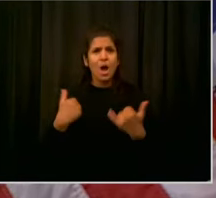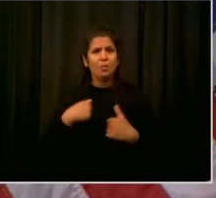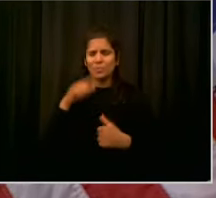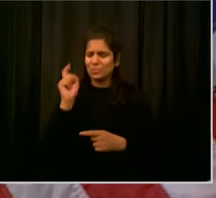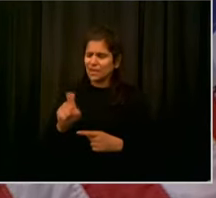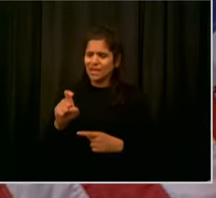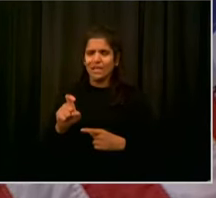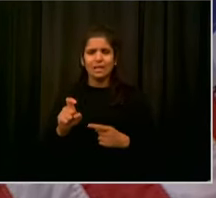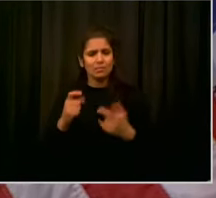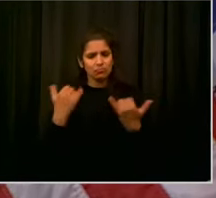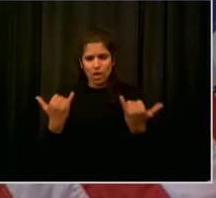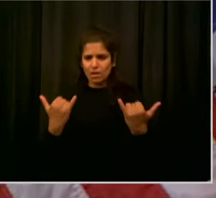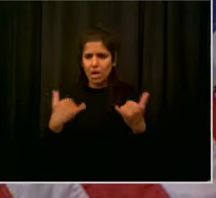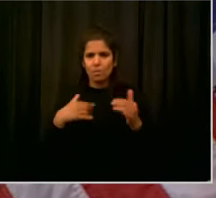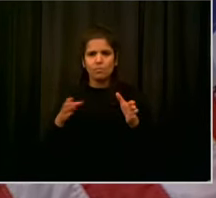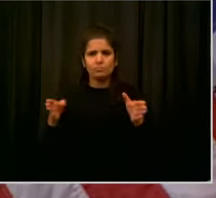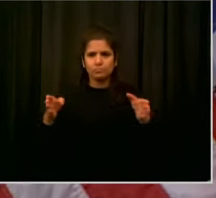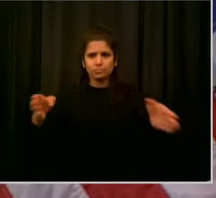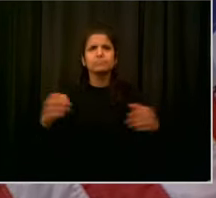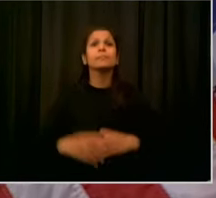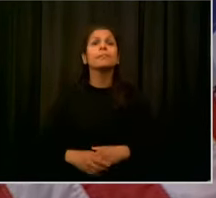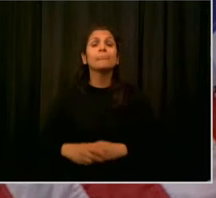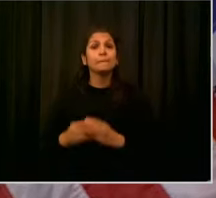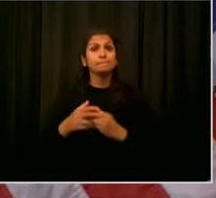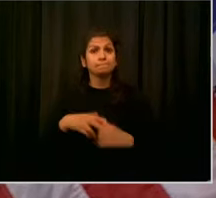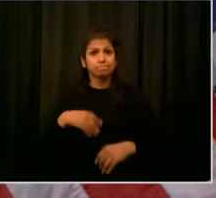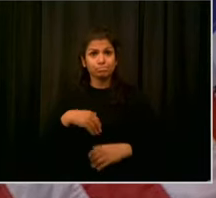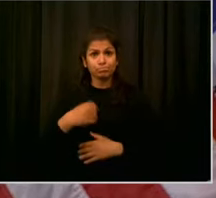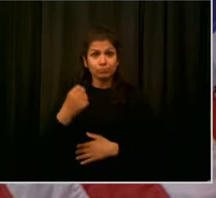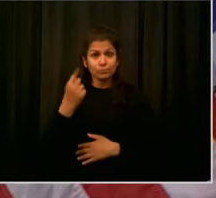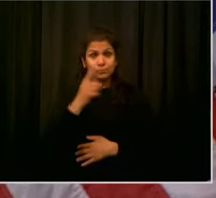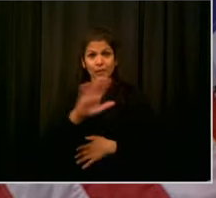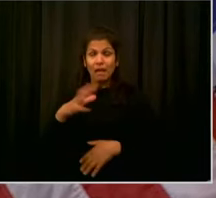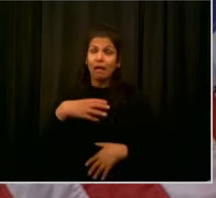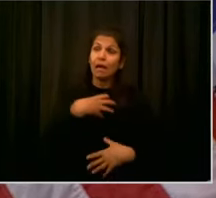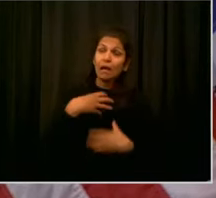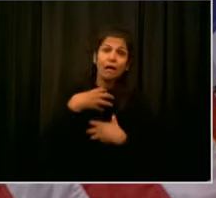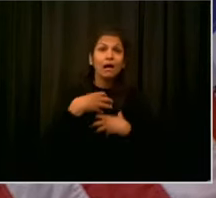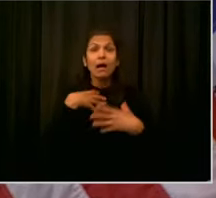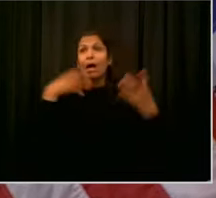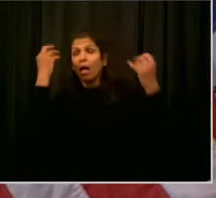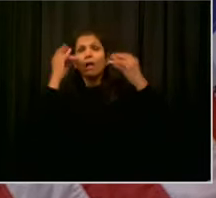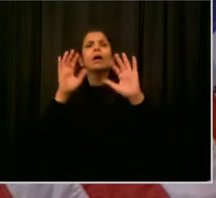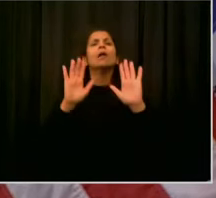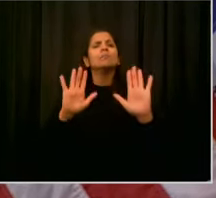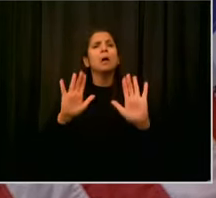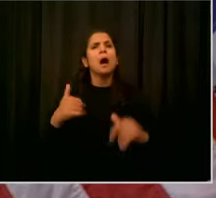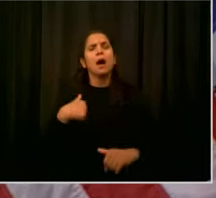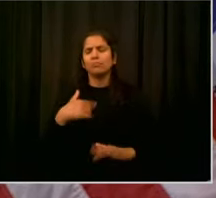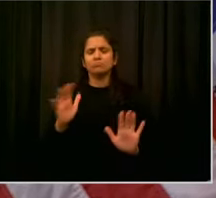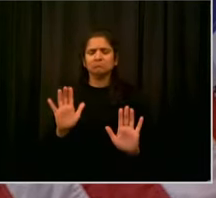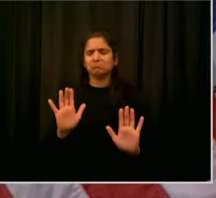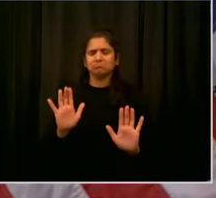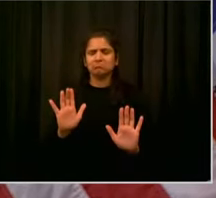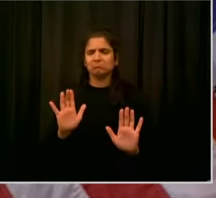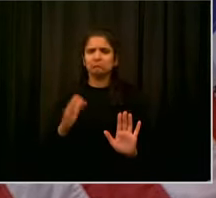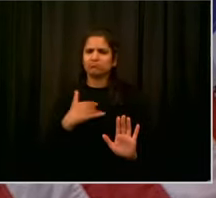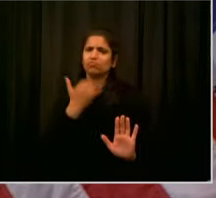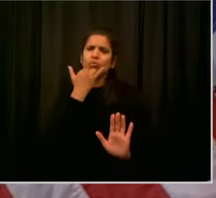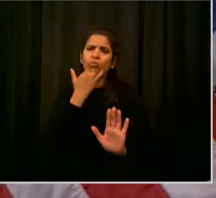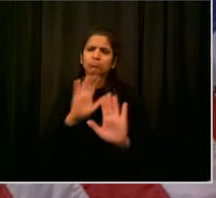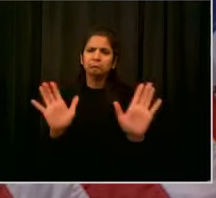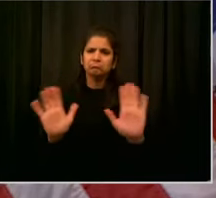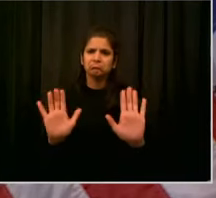think the impulse misses the reality we're facing right now. And look, I am hopeful